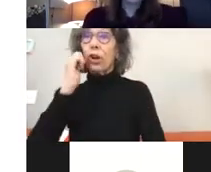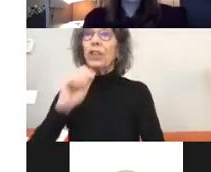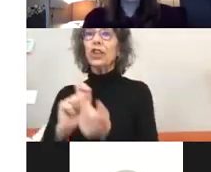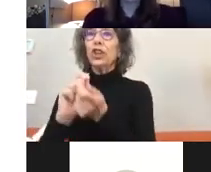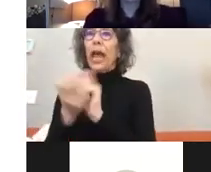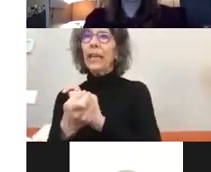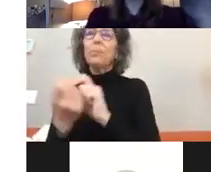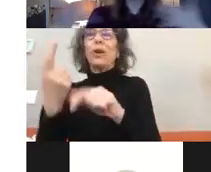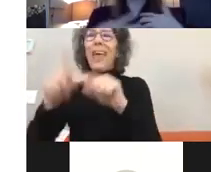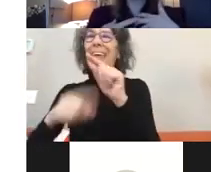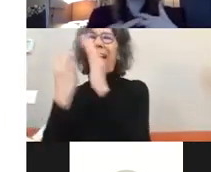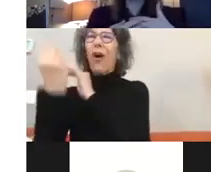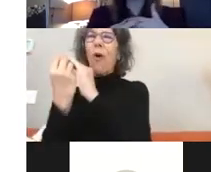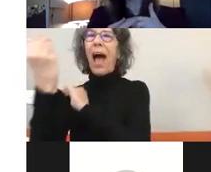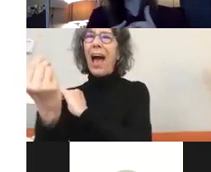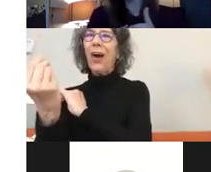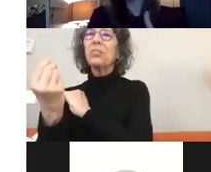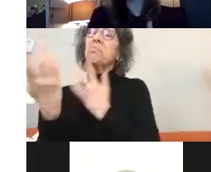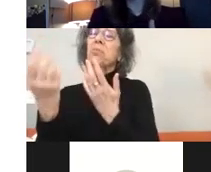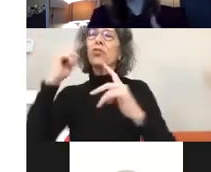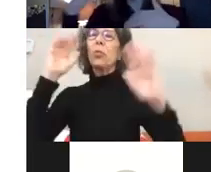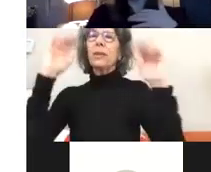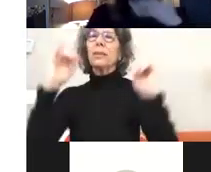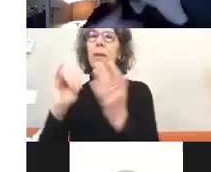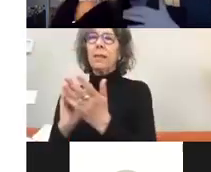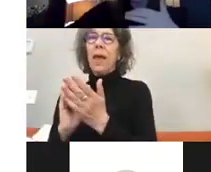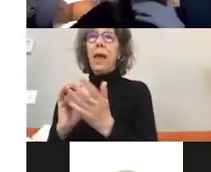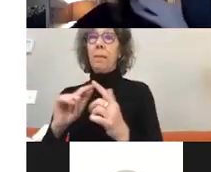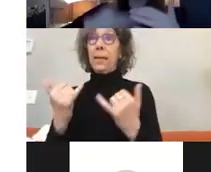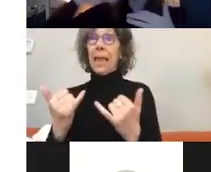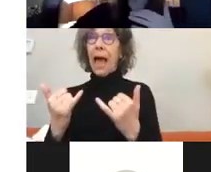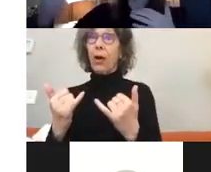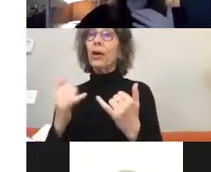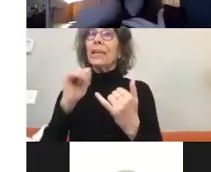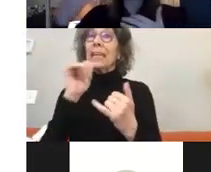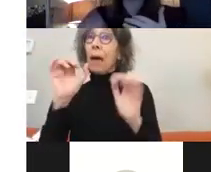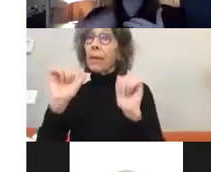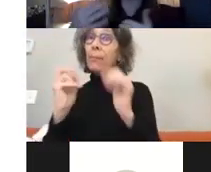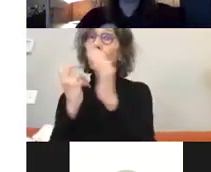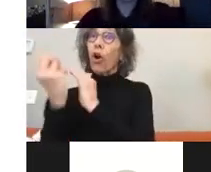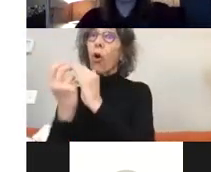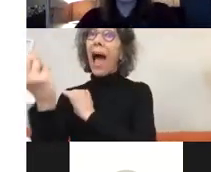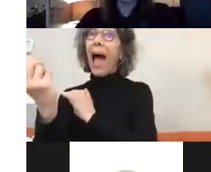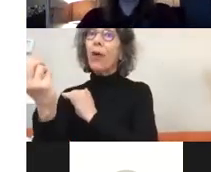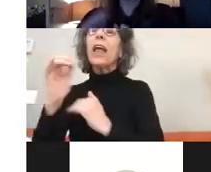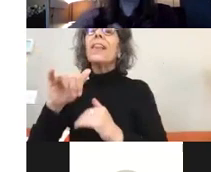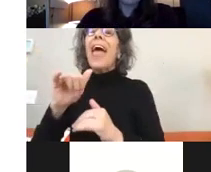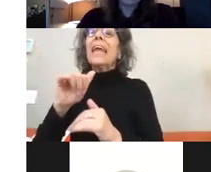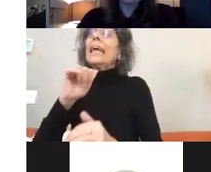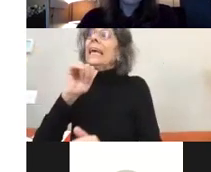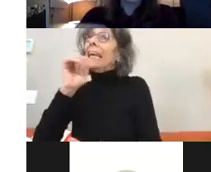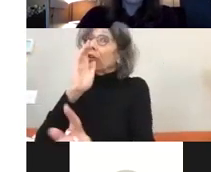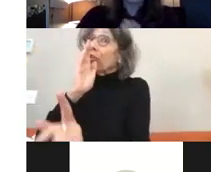is expected, but actually not being able to go out like indirectly changes other types of behavior that we